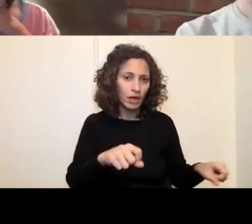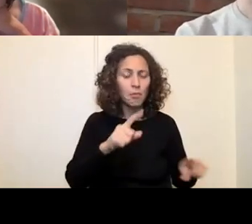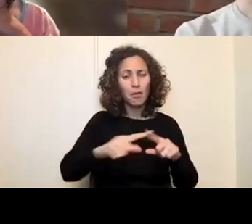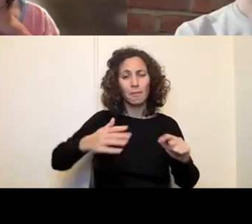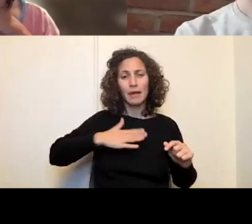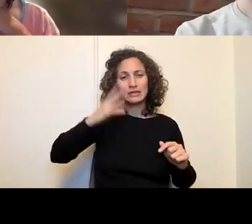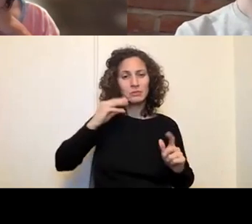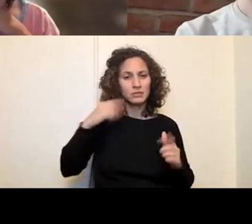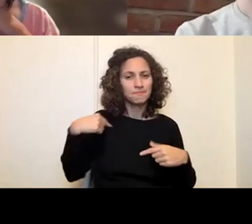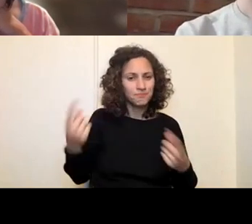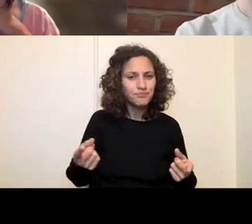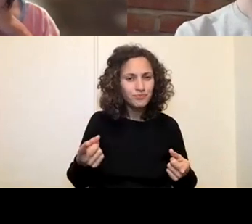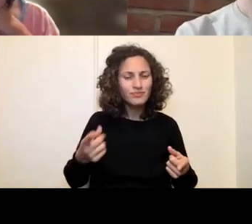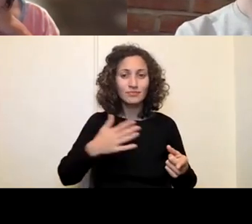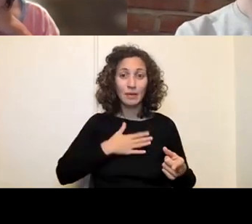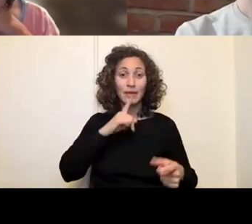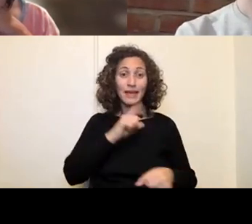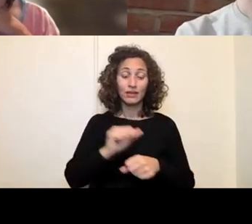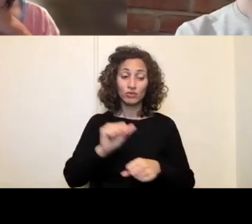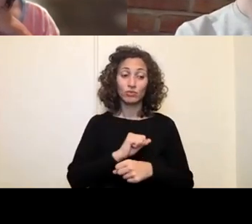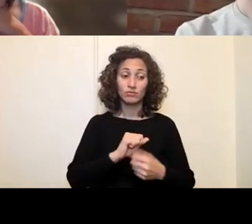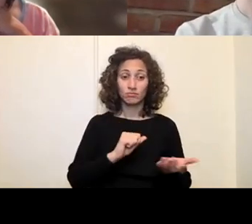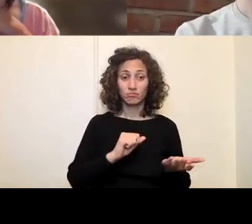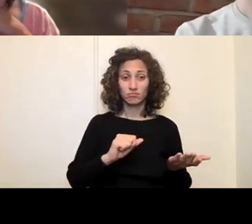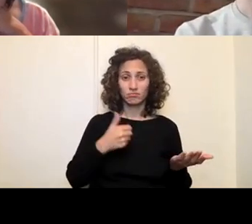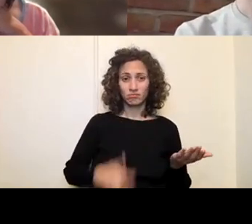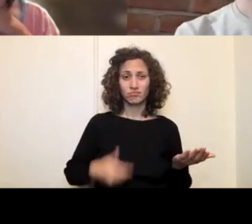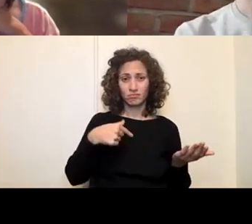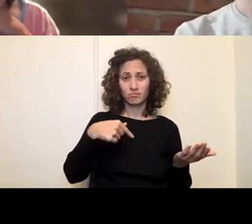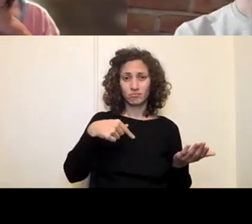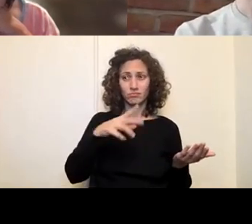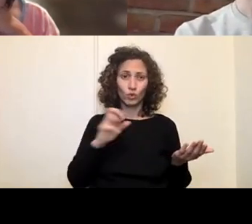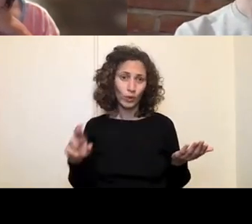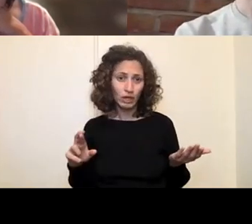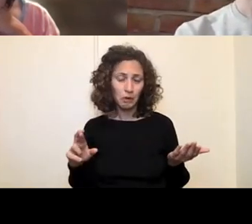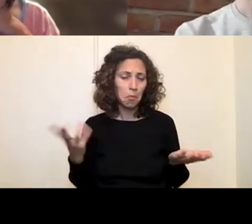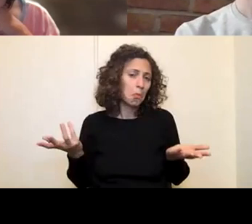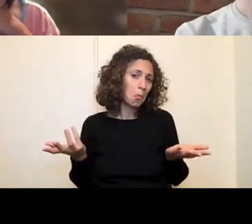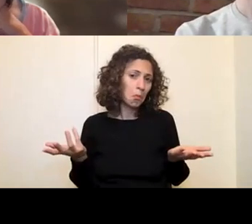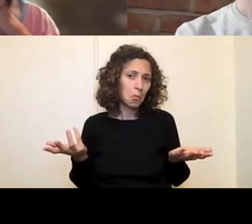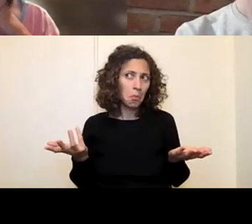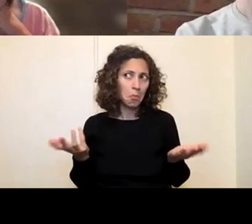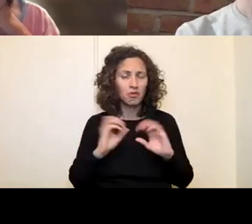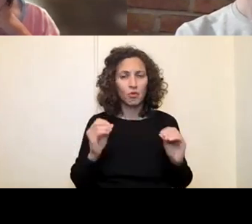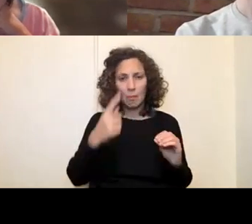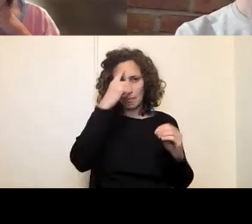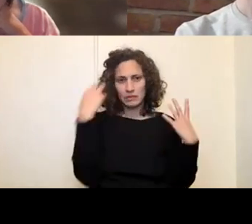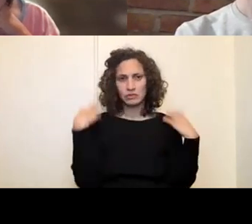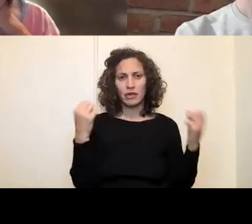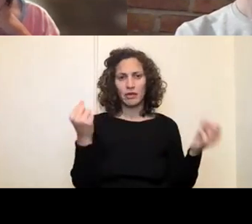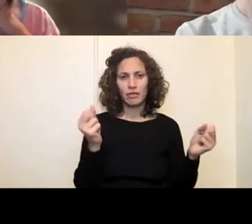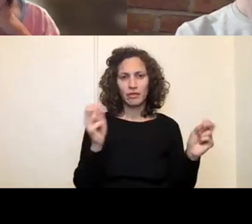experience. My actual orientation itself, I didn't have a lot of mental health issues in regards to